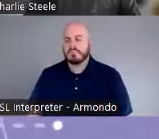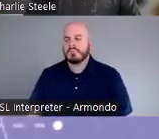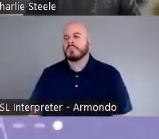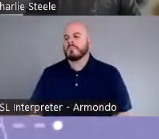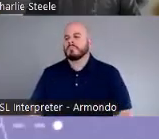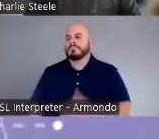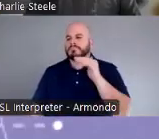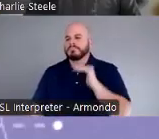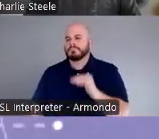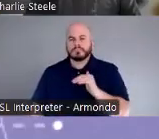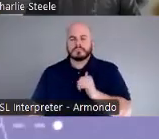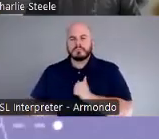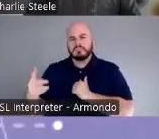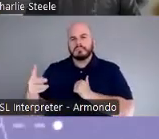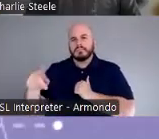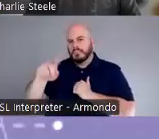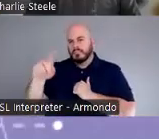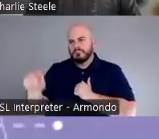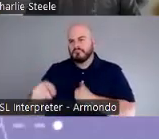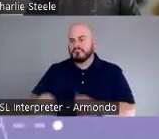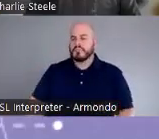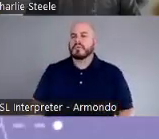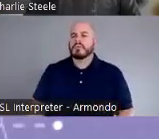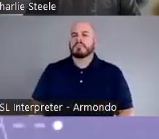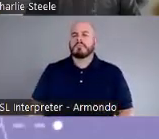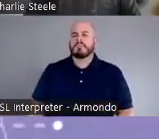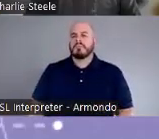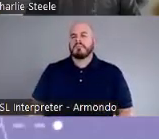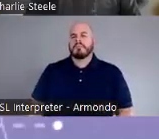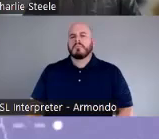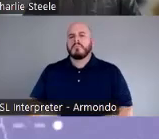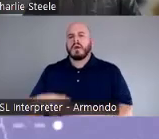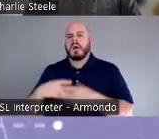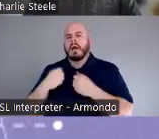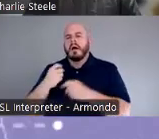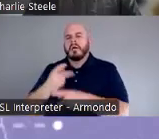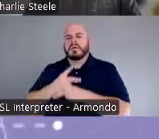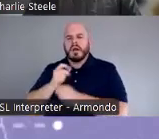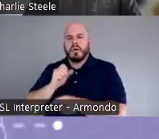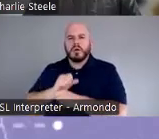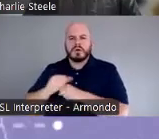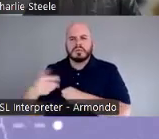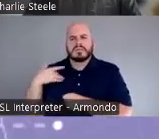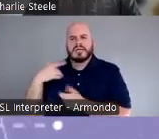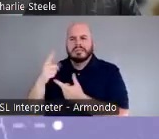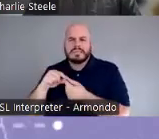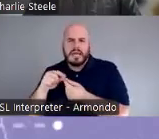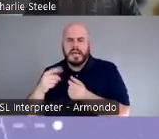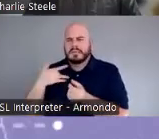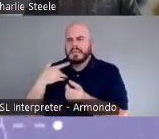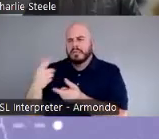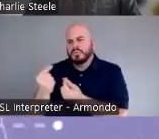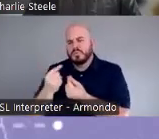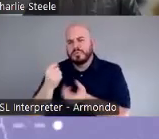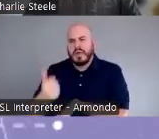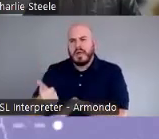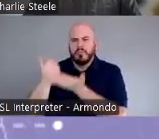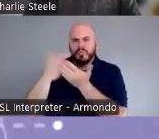second question, what kinds of things do healthcare workers say or do that help you feel comfortable and supported during an appointment?